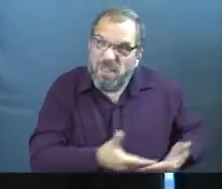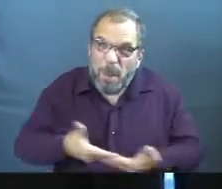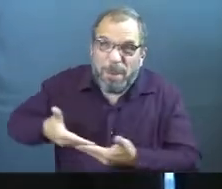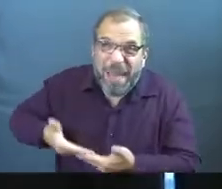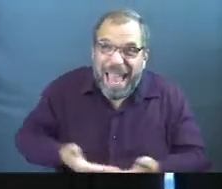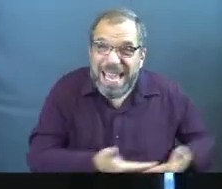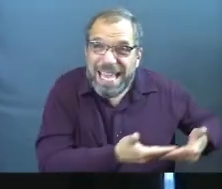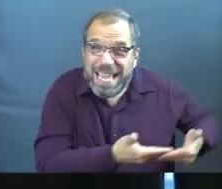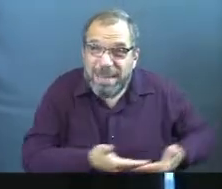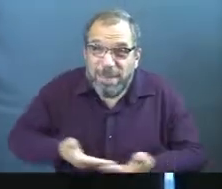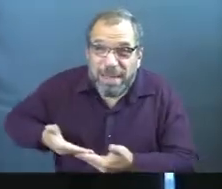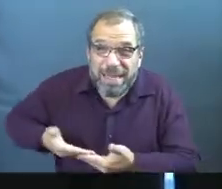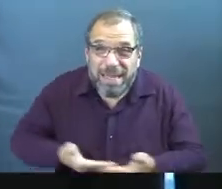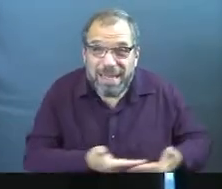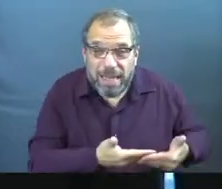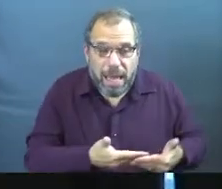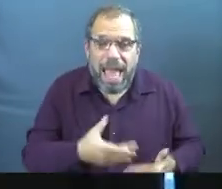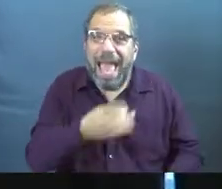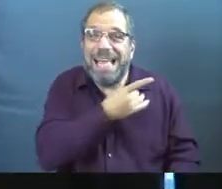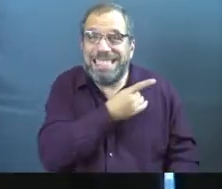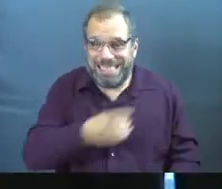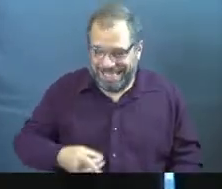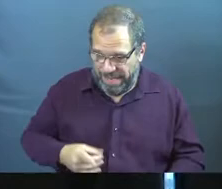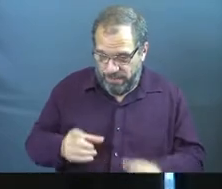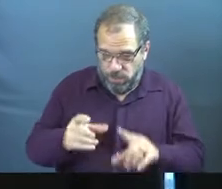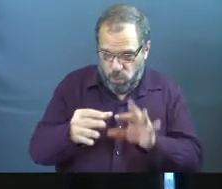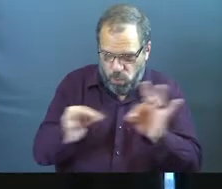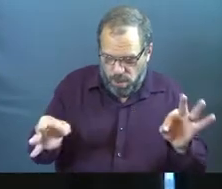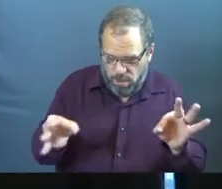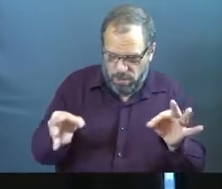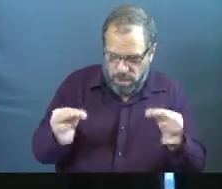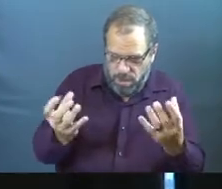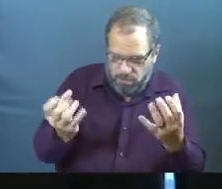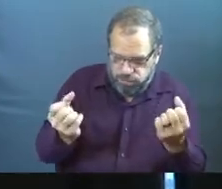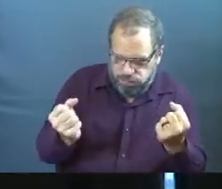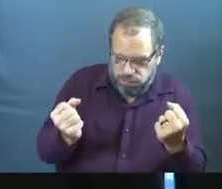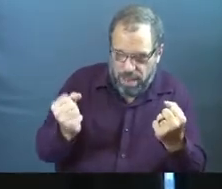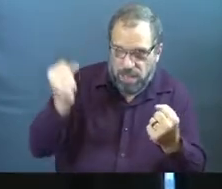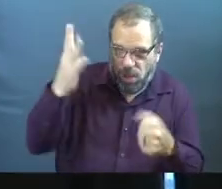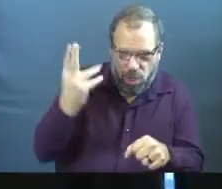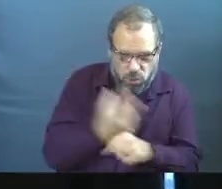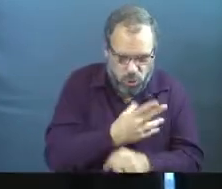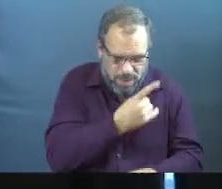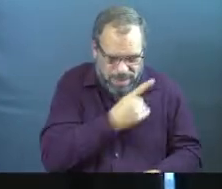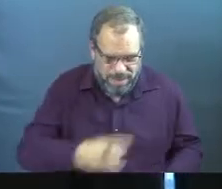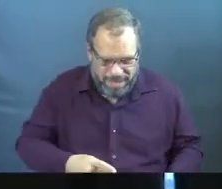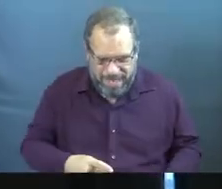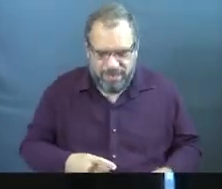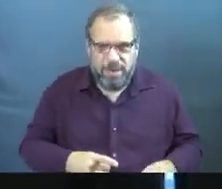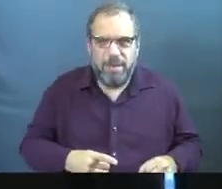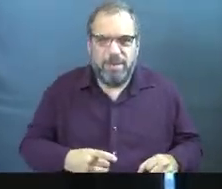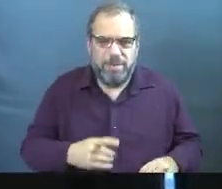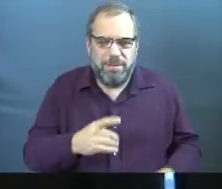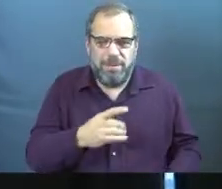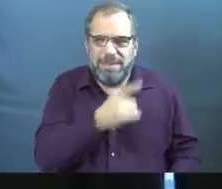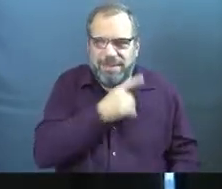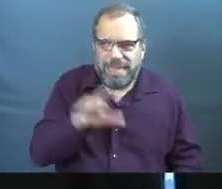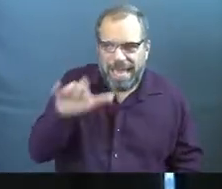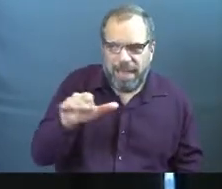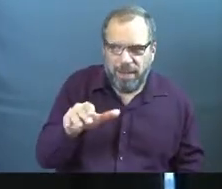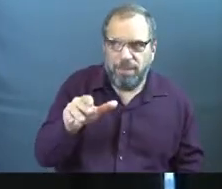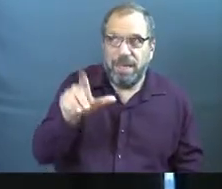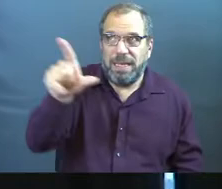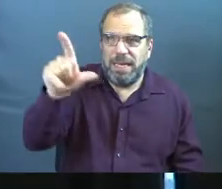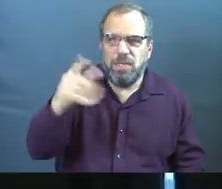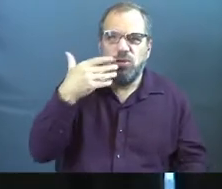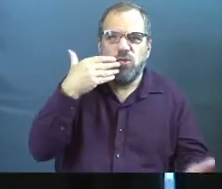lose your child, to lose your baby. And David's words, which I believe the Lord totally used and worked through him with, it's like he's reminding us, hey, we serve a